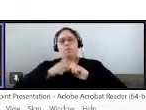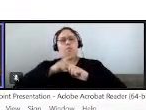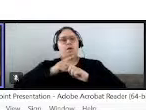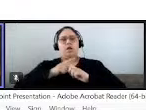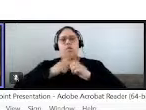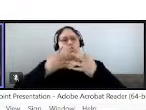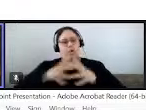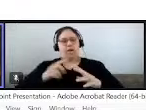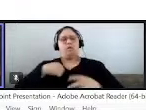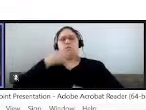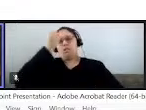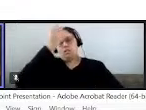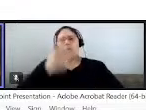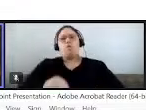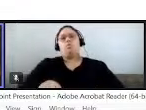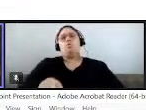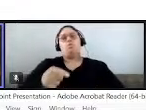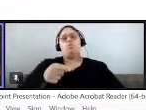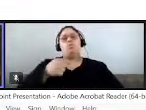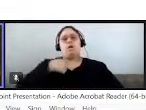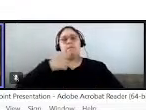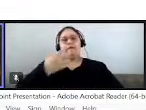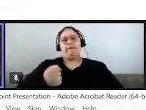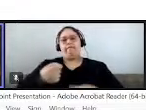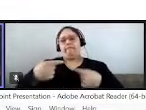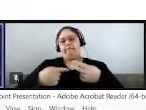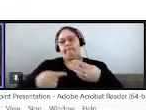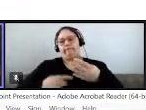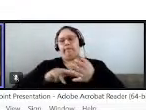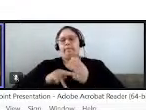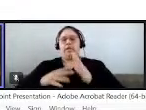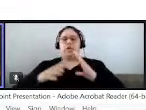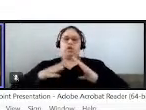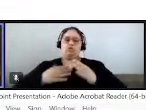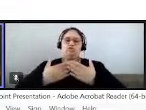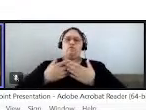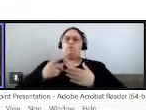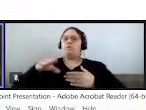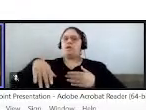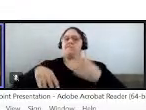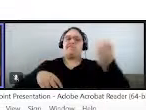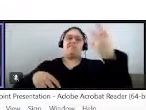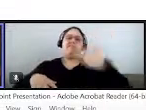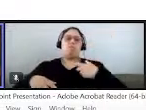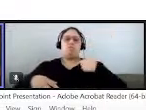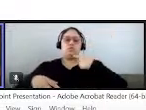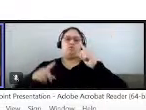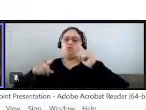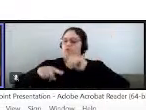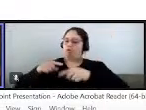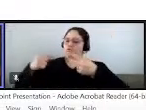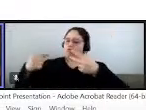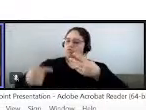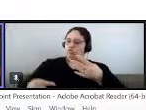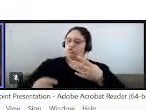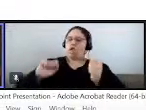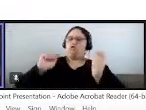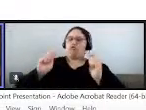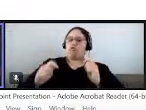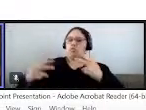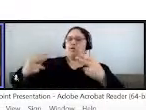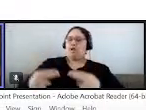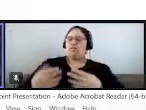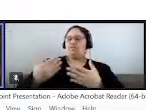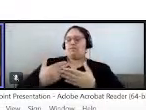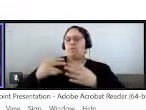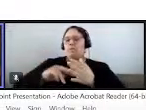Because already I've said to you that this is what I've planned, and you didn't come back to me to say, can you cut on some of